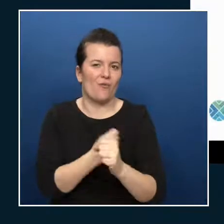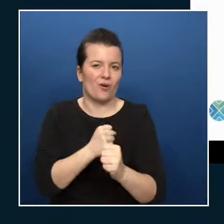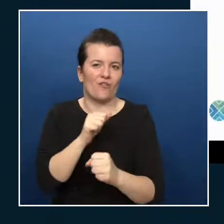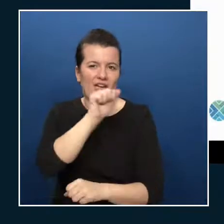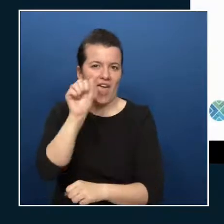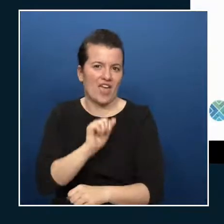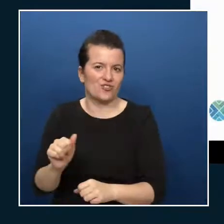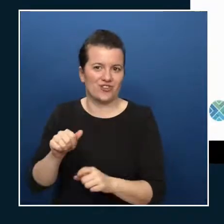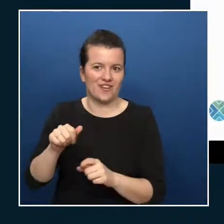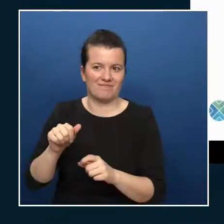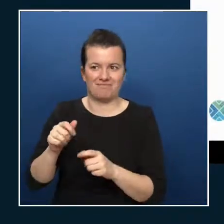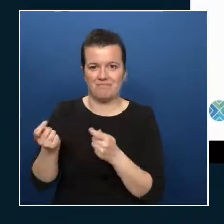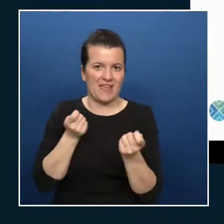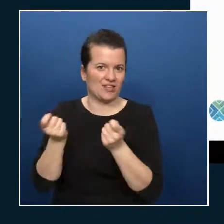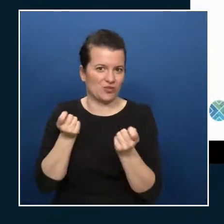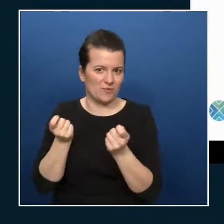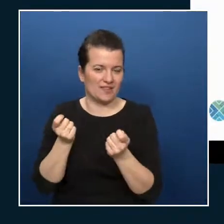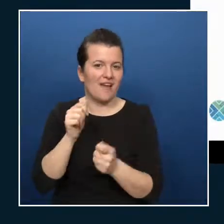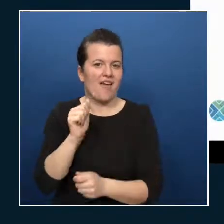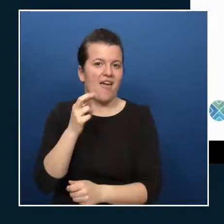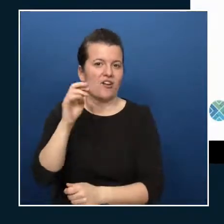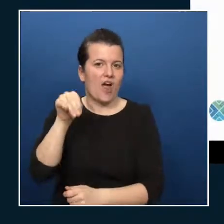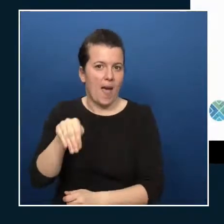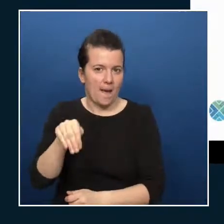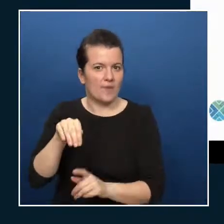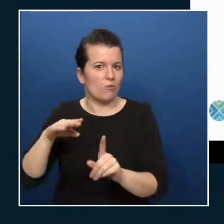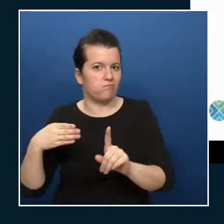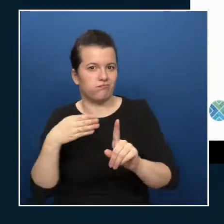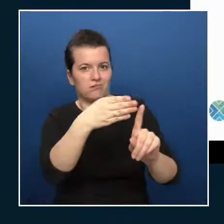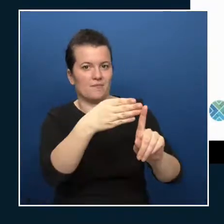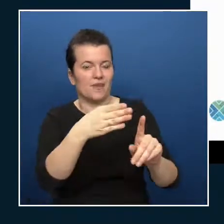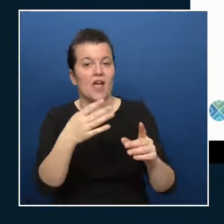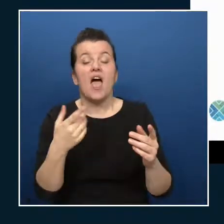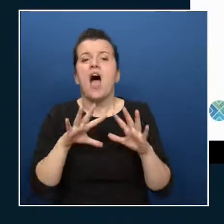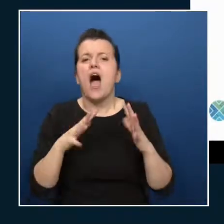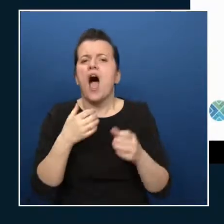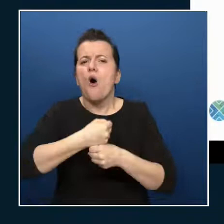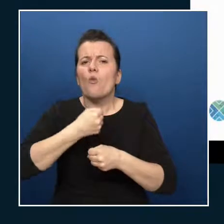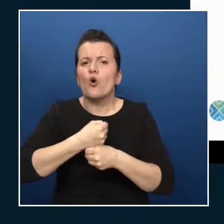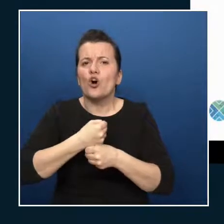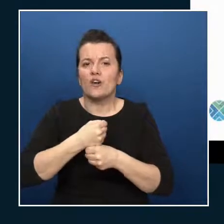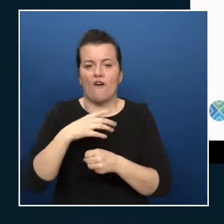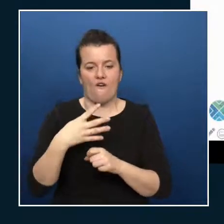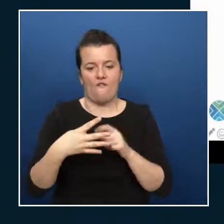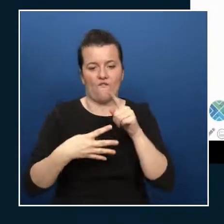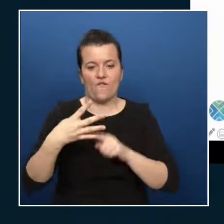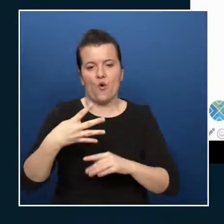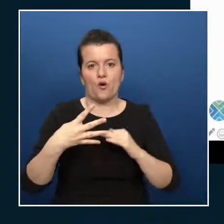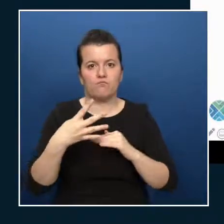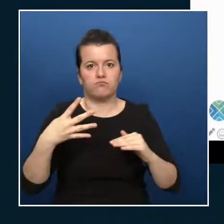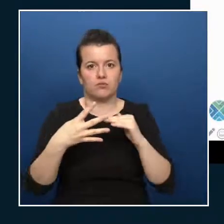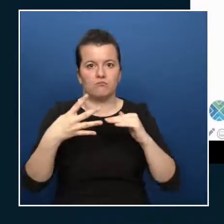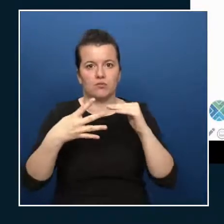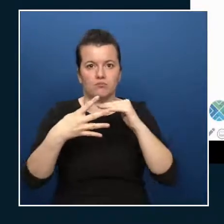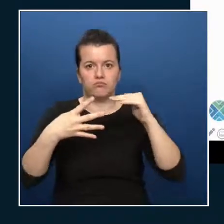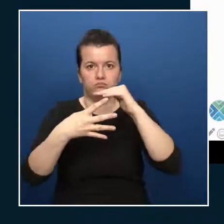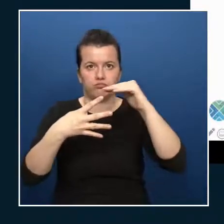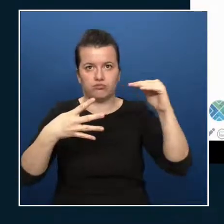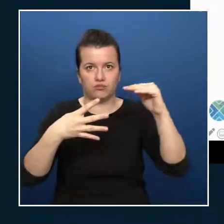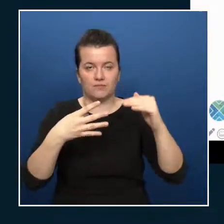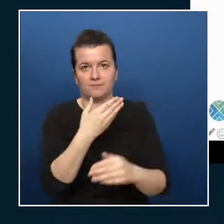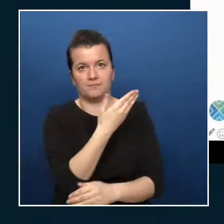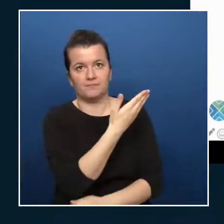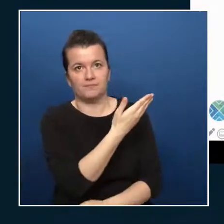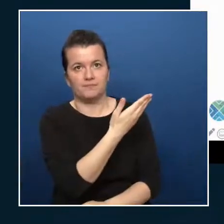When you look at Azure Resource Manager, you have 4 levels or scopes. So you have like your management groups. Beneath your